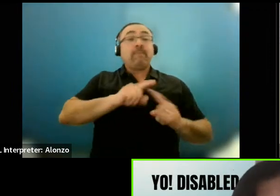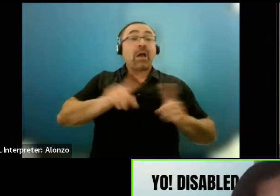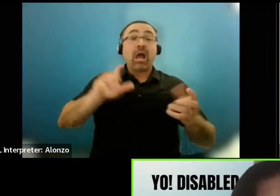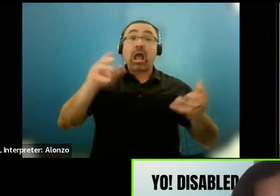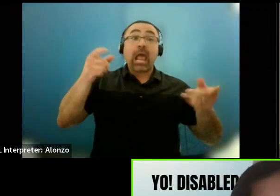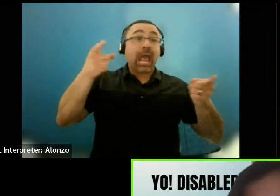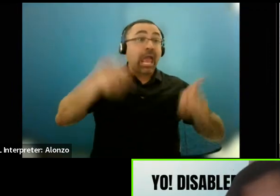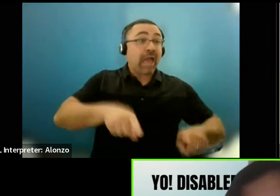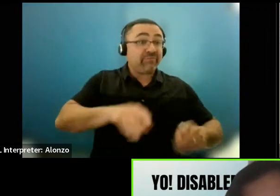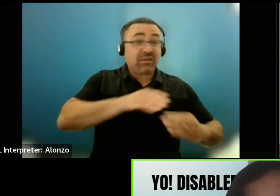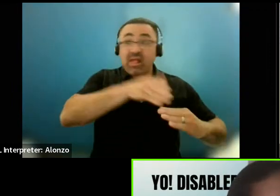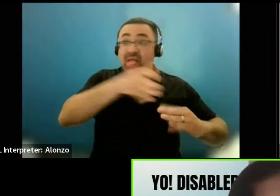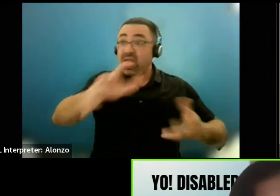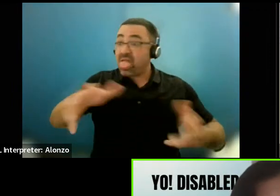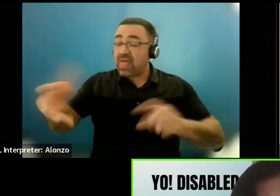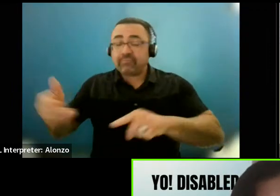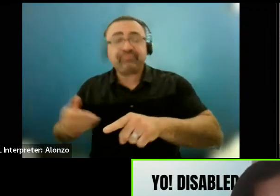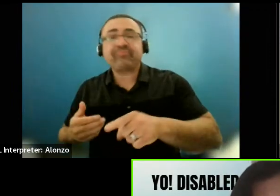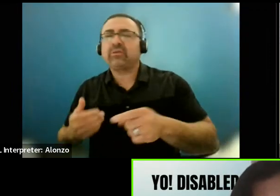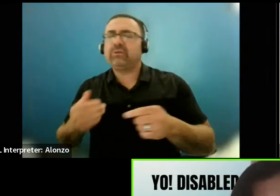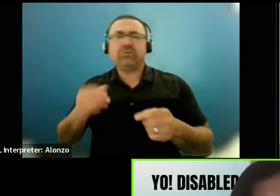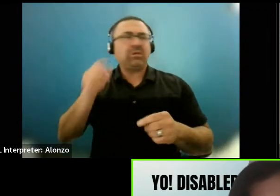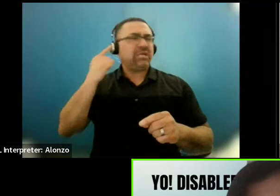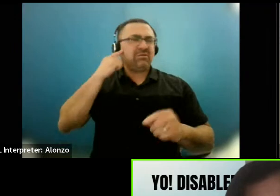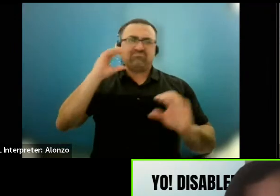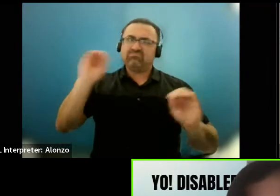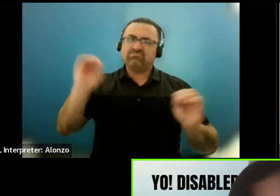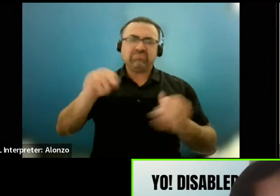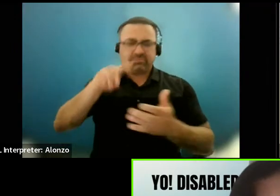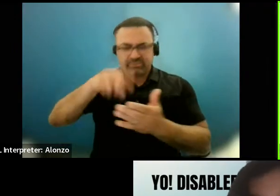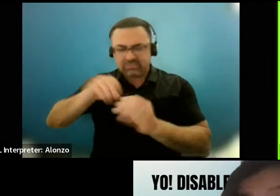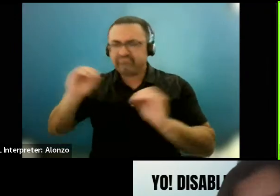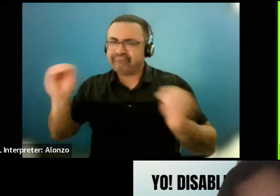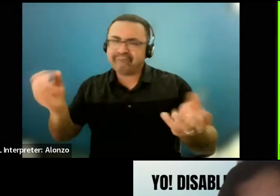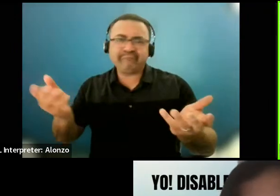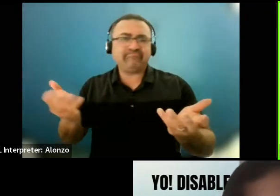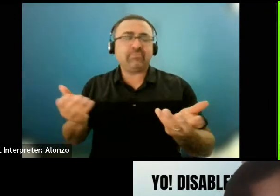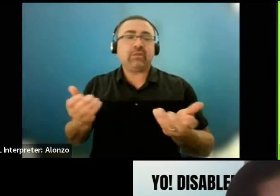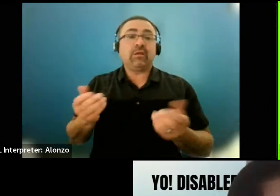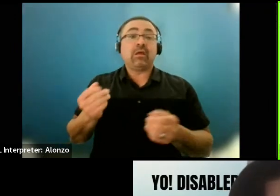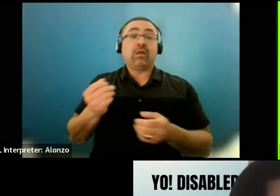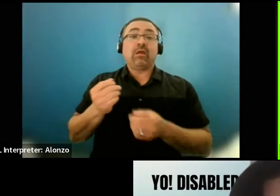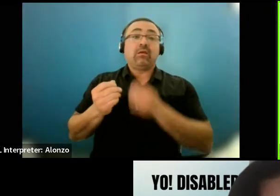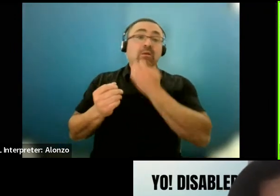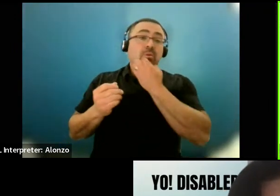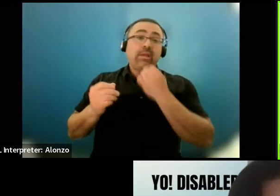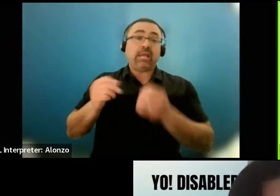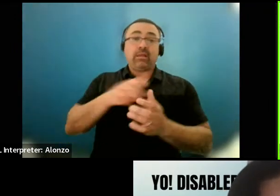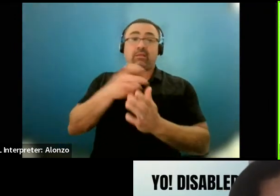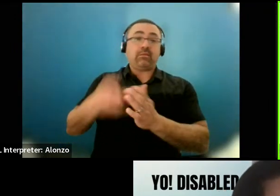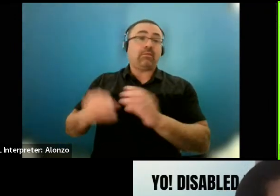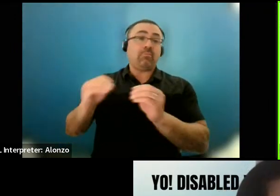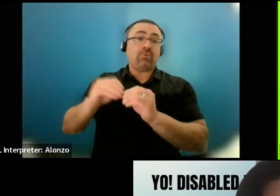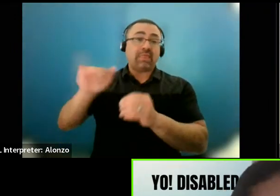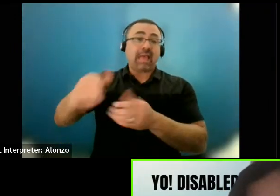occurred after, or just like more about like the history that happened within. So like being able to delve more into that